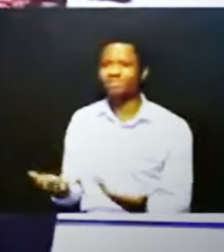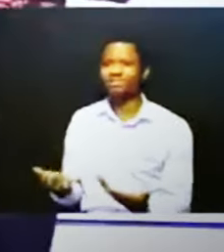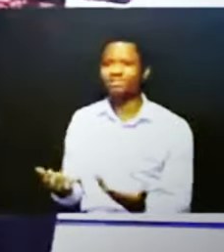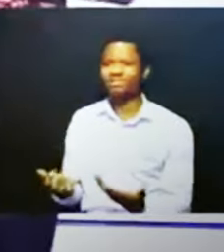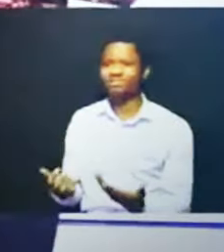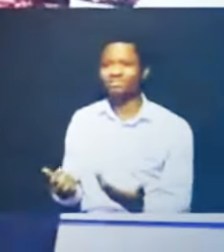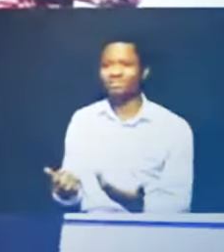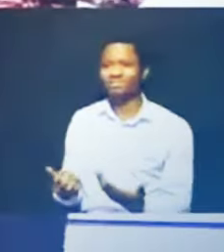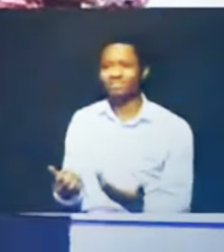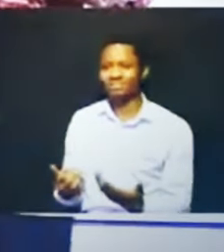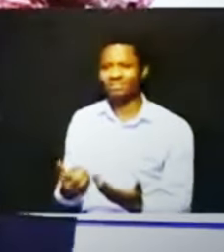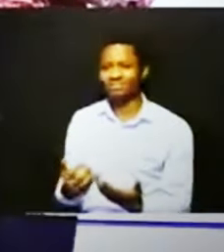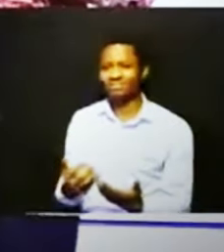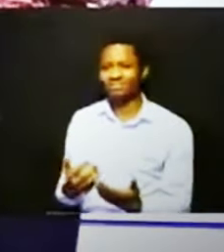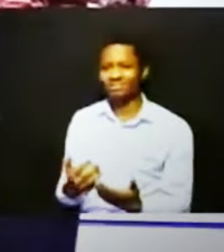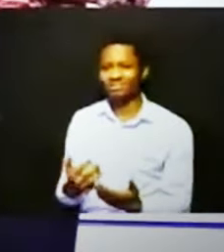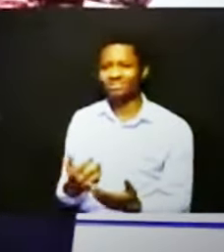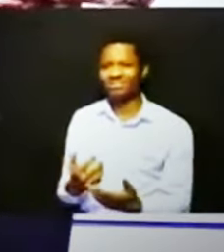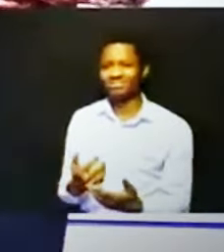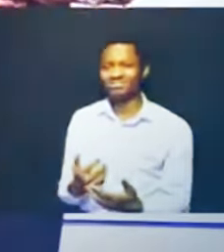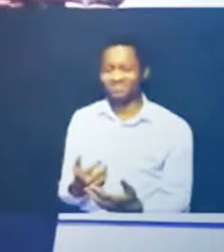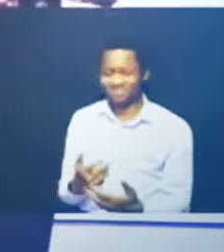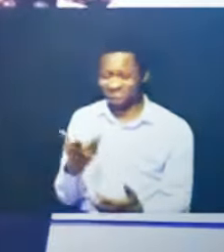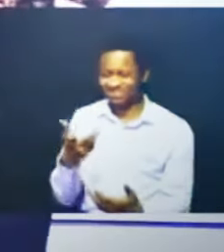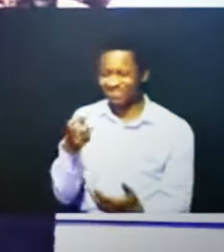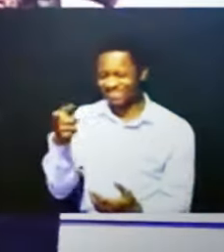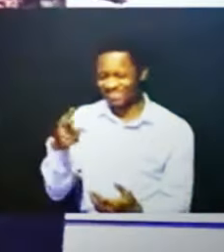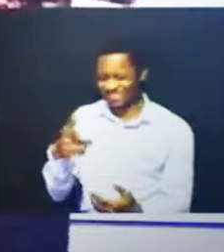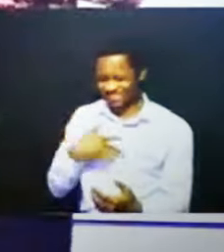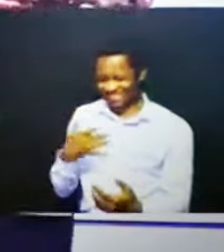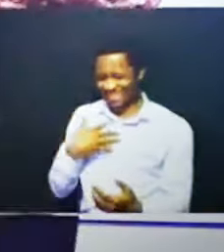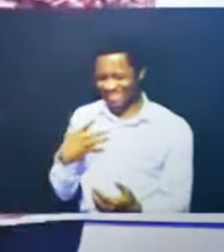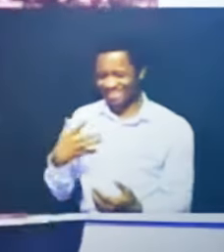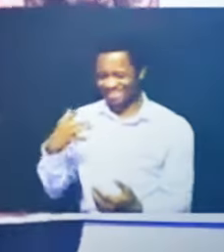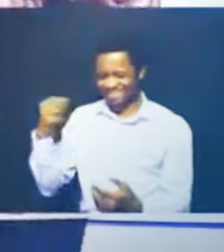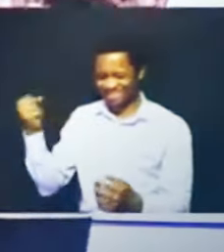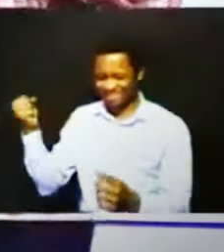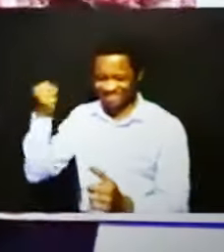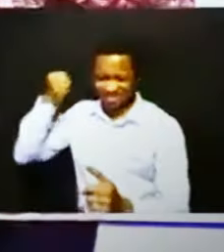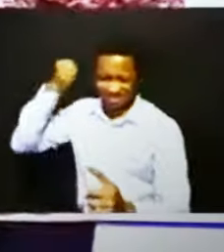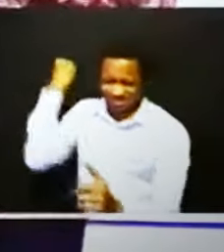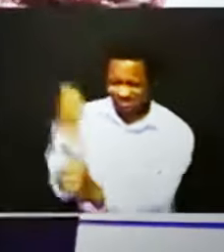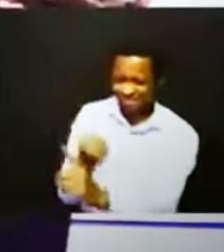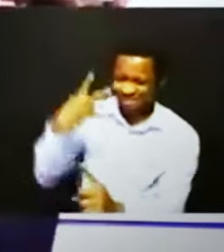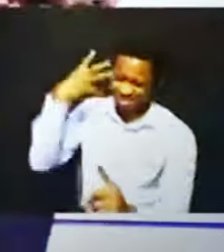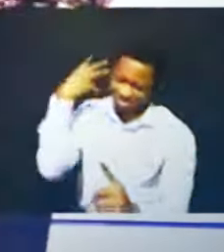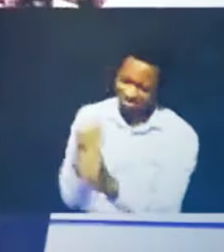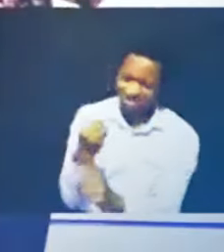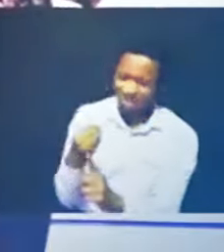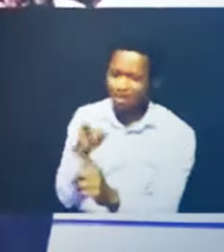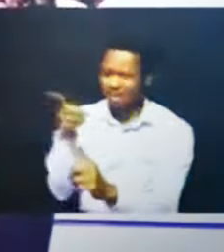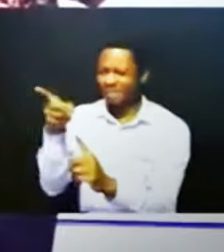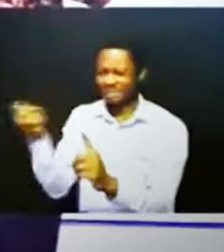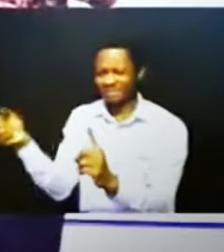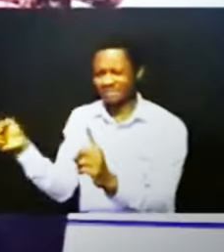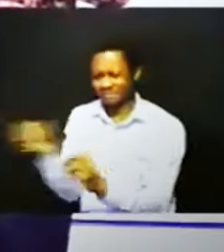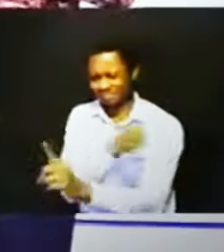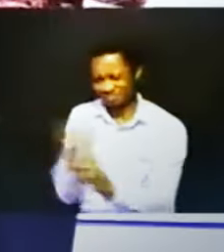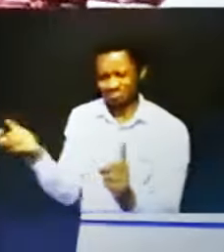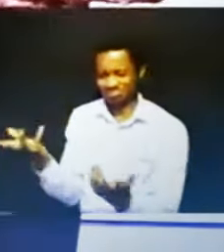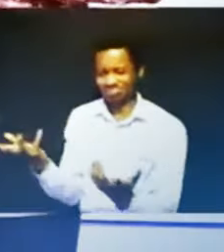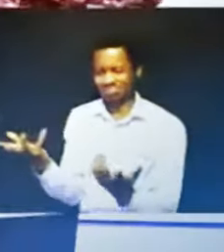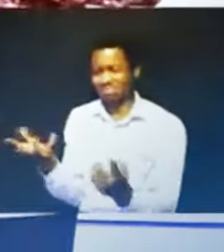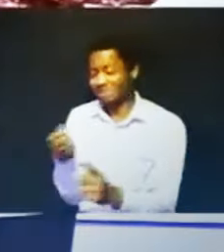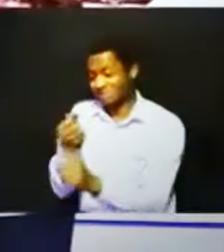didn't someone I said hit and he said beat. And so he said on money. Anyway, so choose the